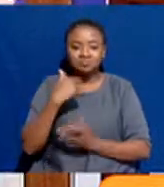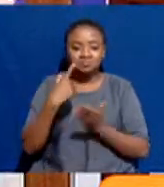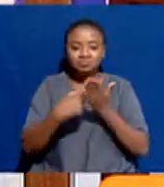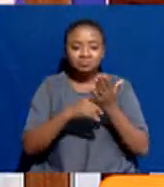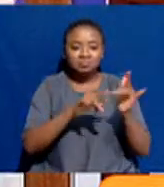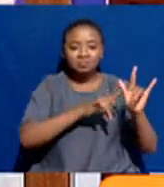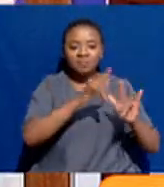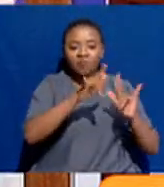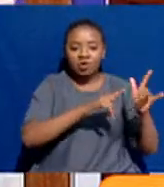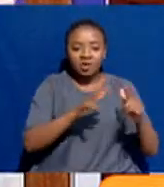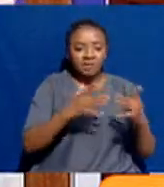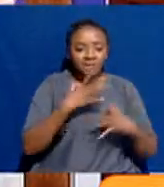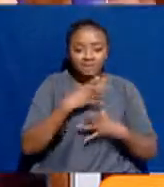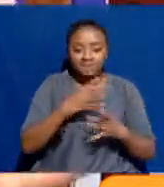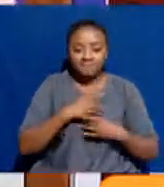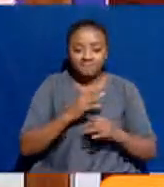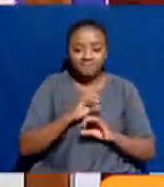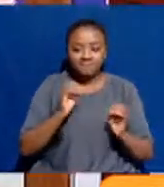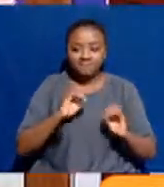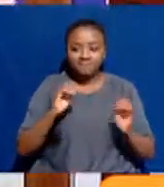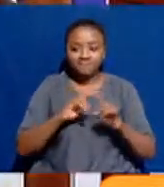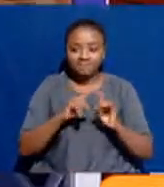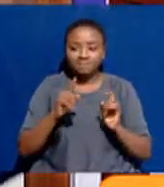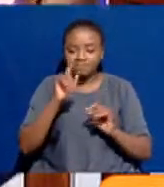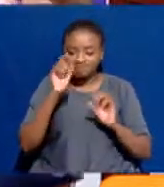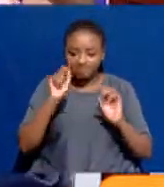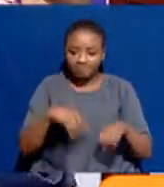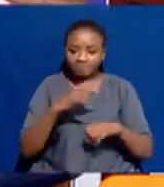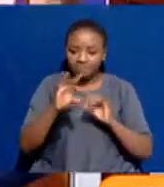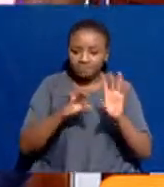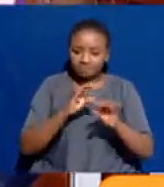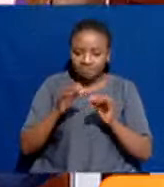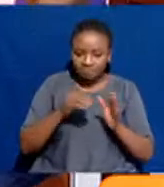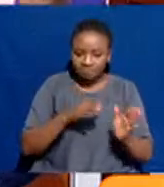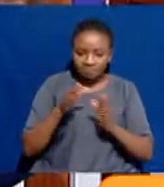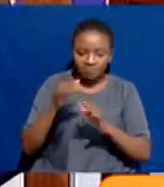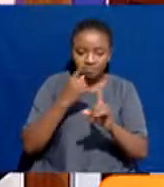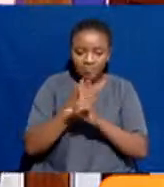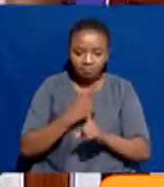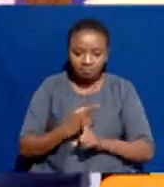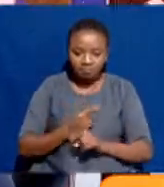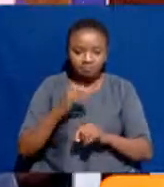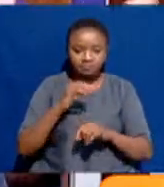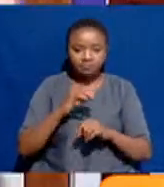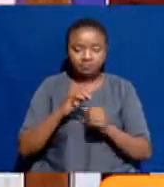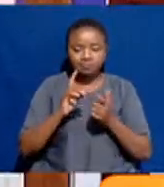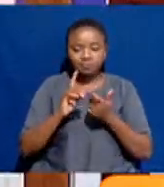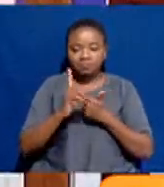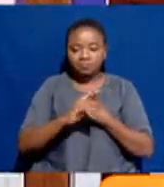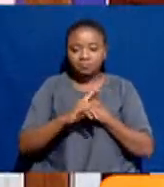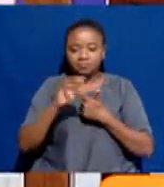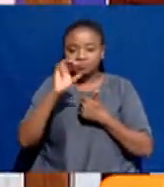interests at all, you know. And yet you can find foreign interest in SGR.